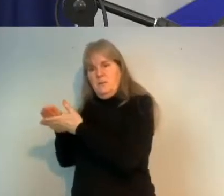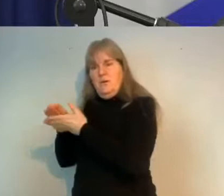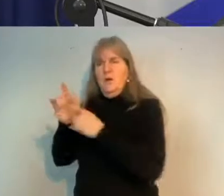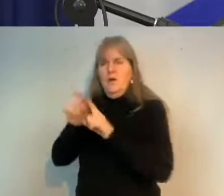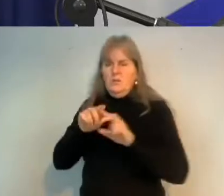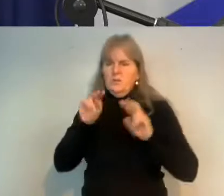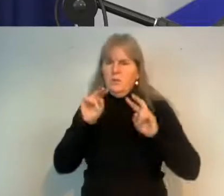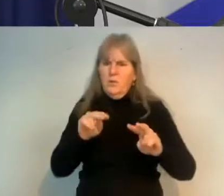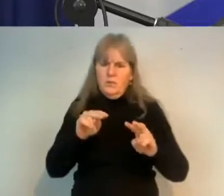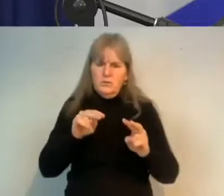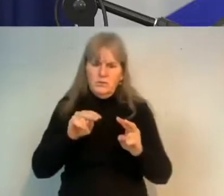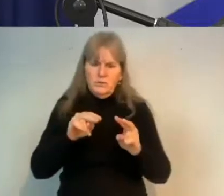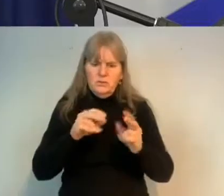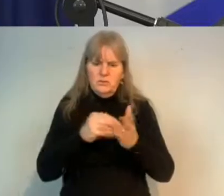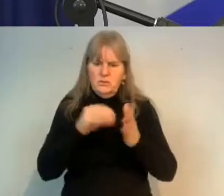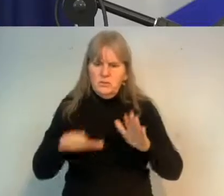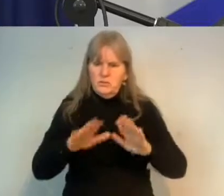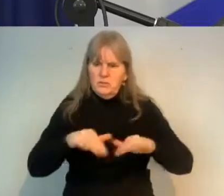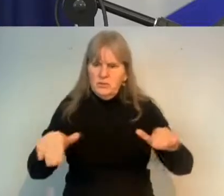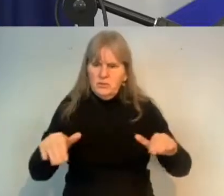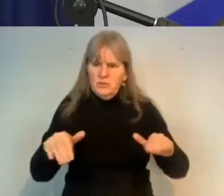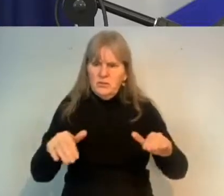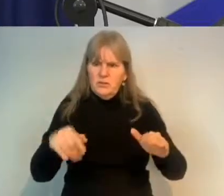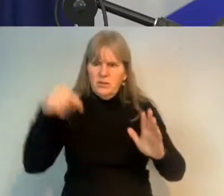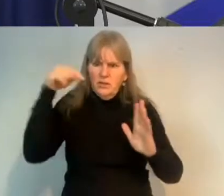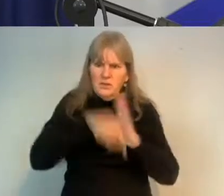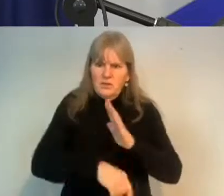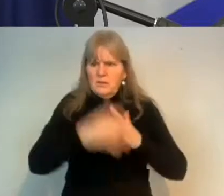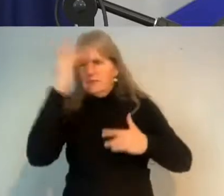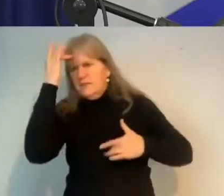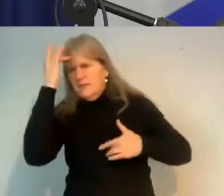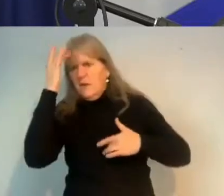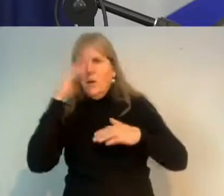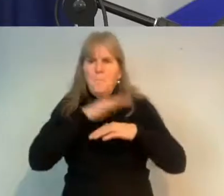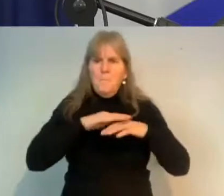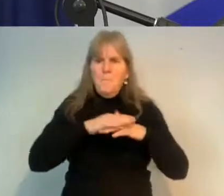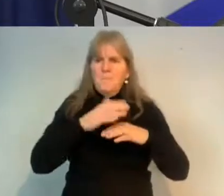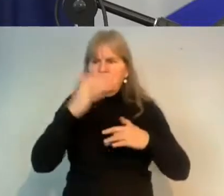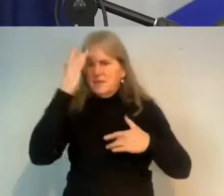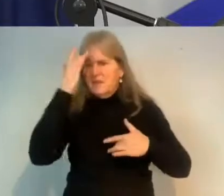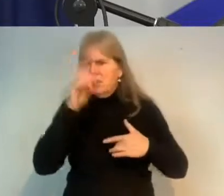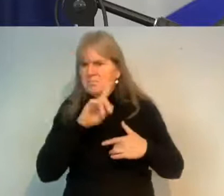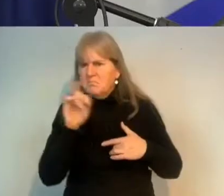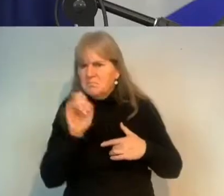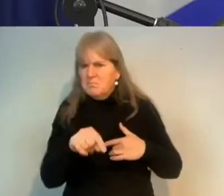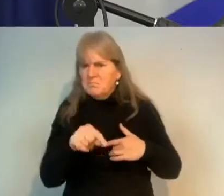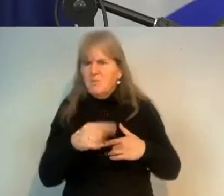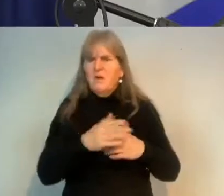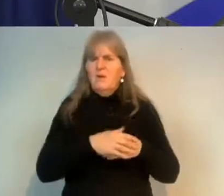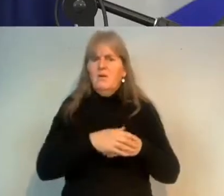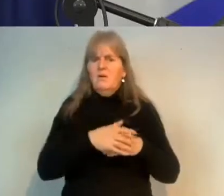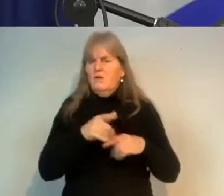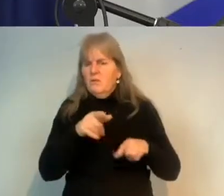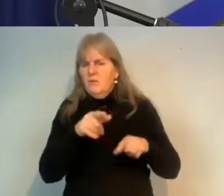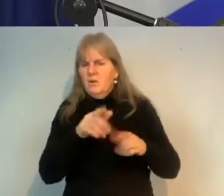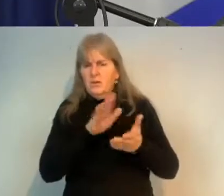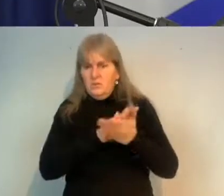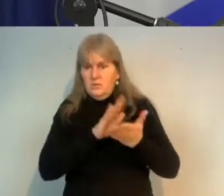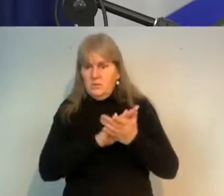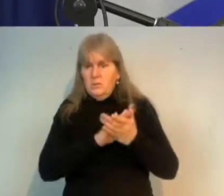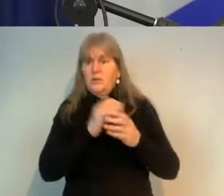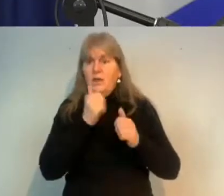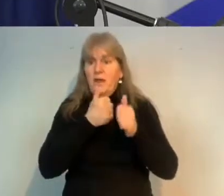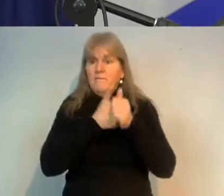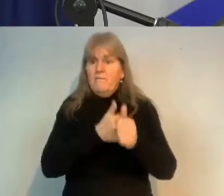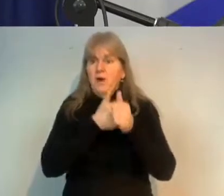children. We look at how well is the school able to carry out the operational plans and